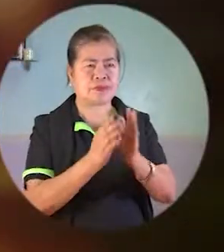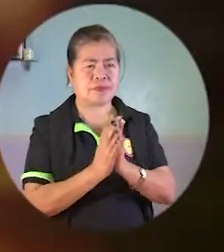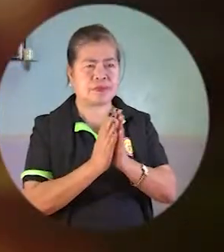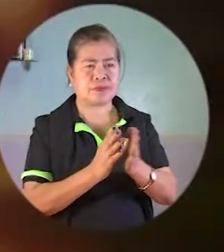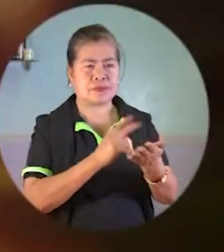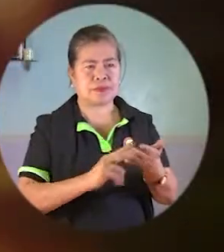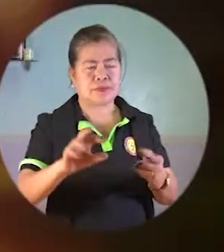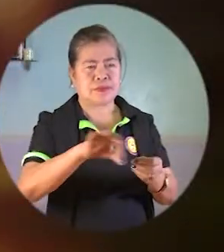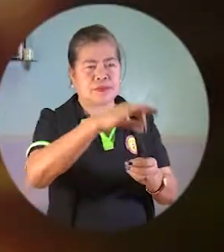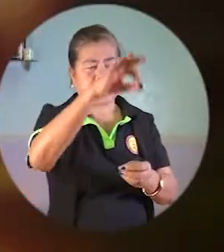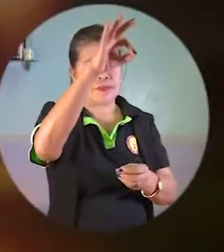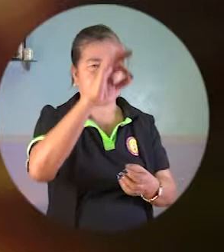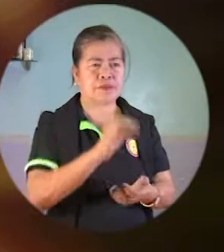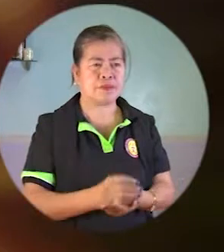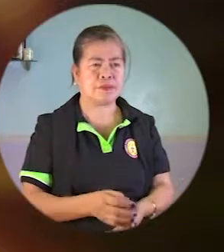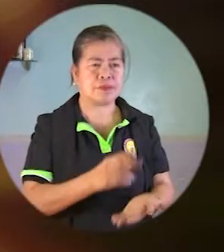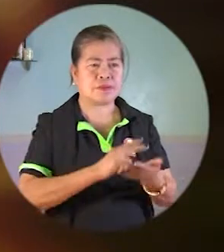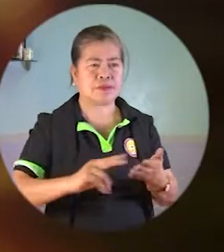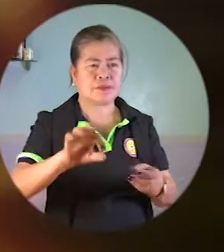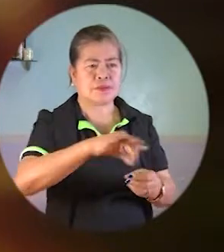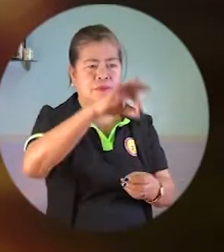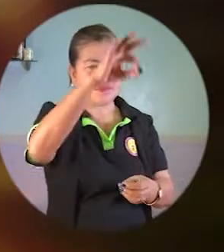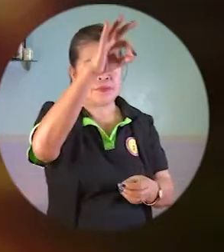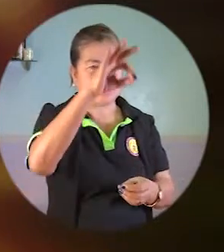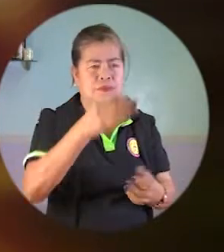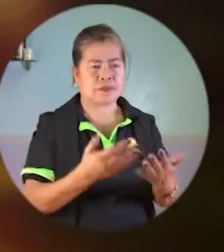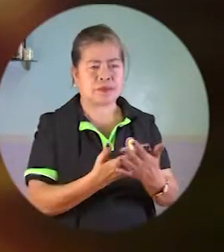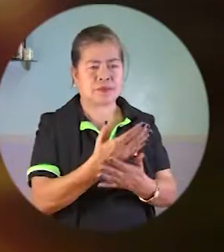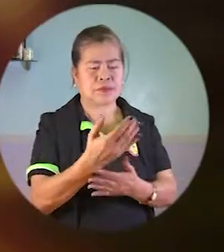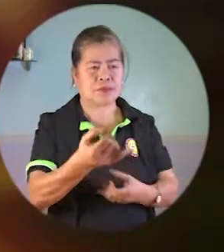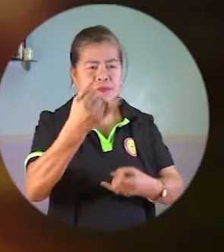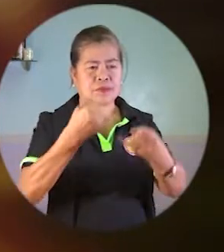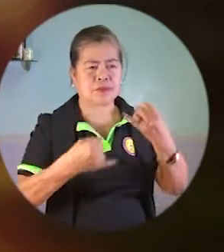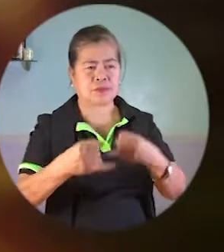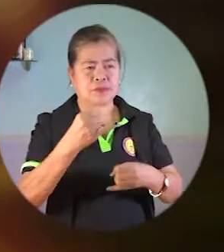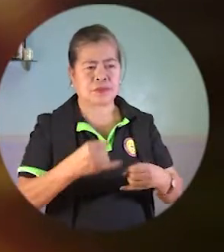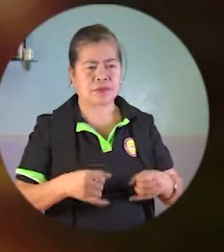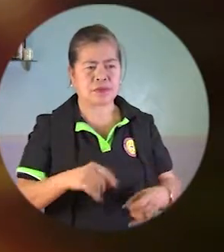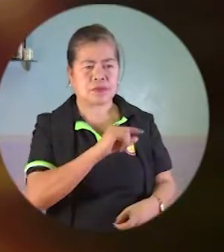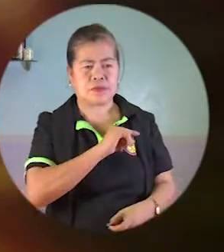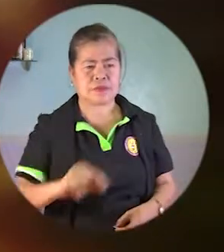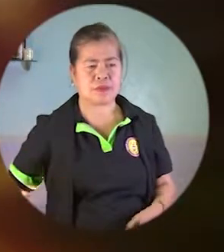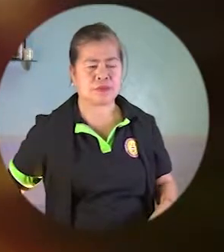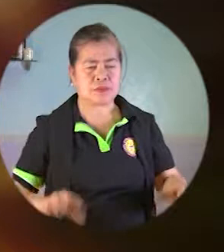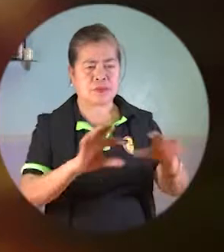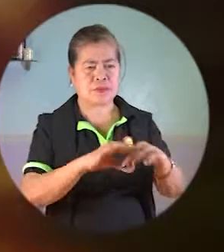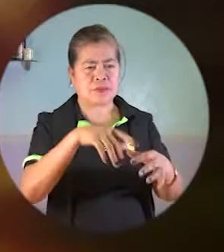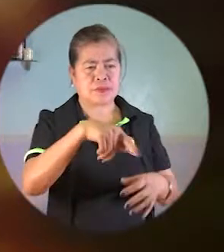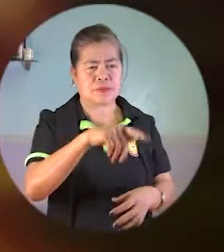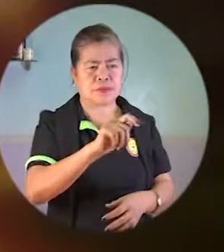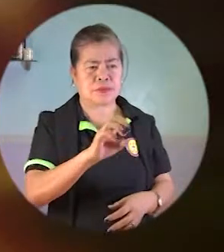Invocation to the Holy Spirit. Holy Spirit, through the intercession of the Queen of